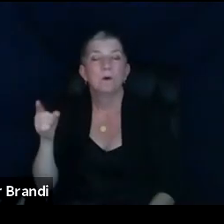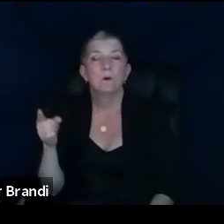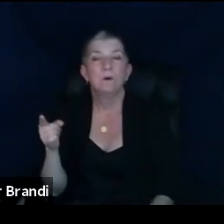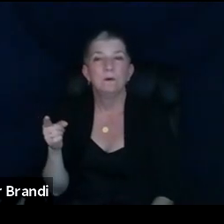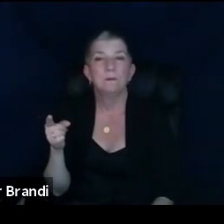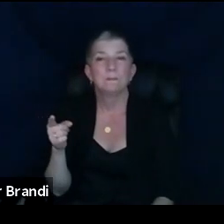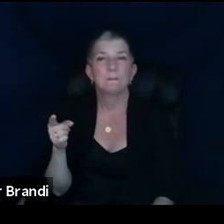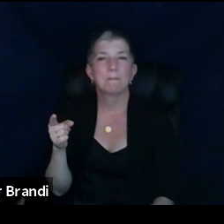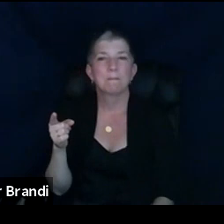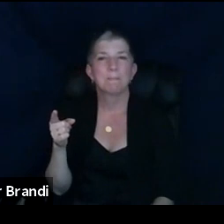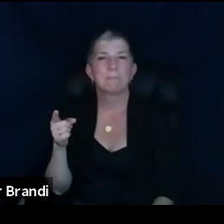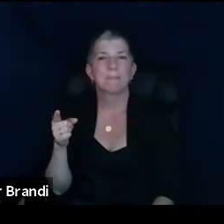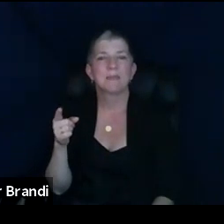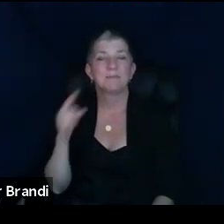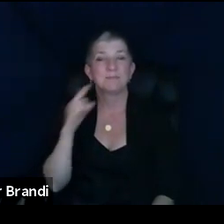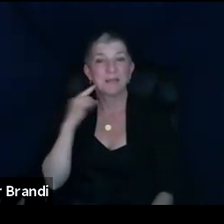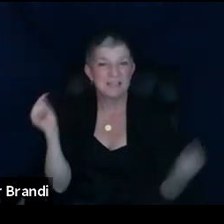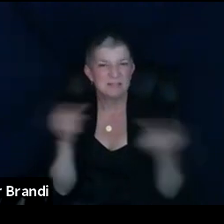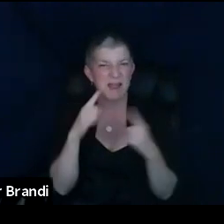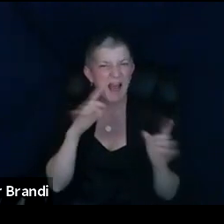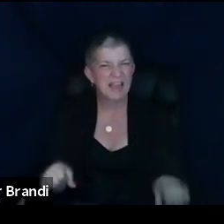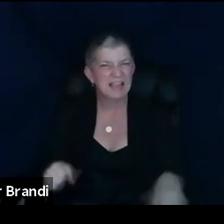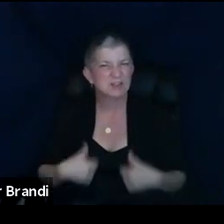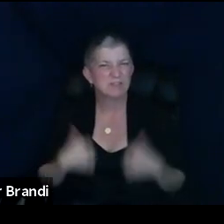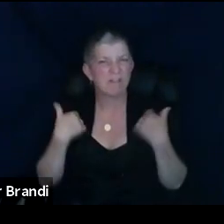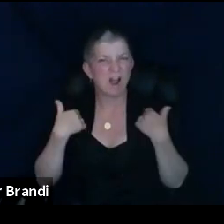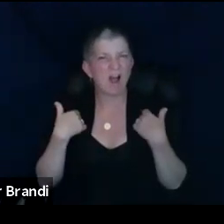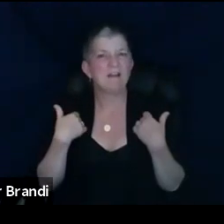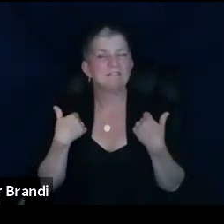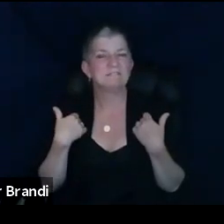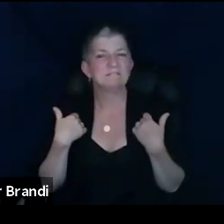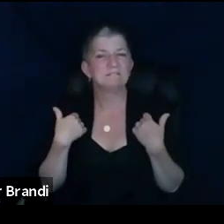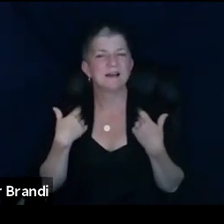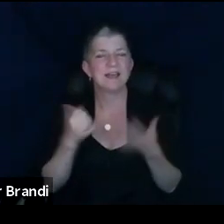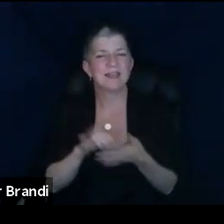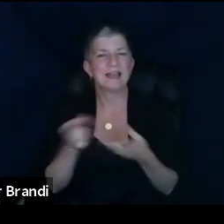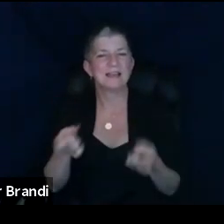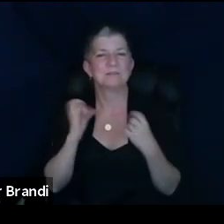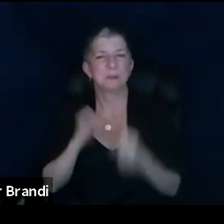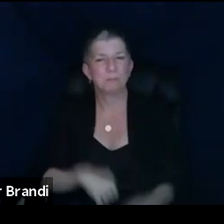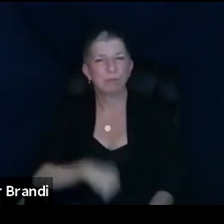can survive this pain. And that gives me a sense of pride in myself.